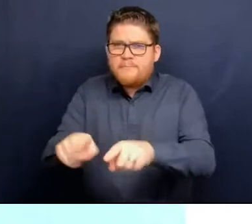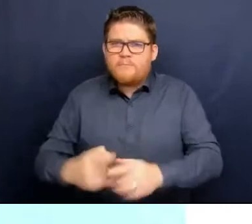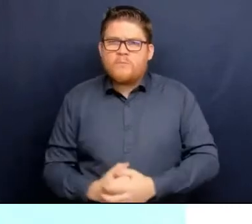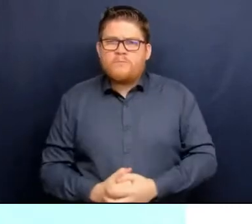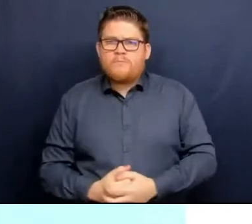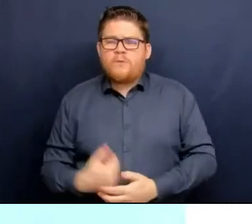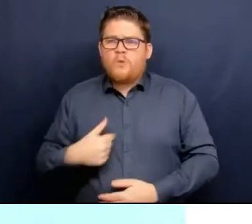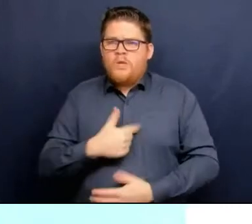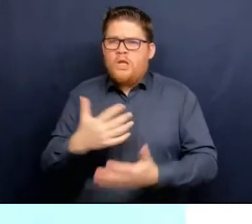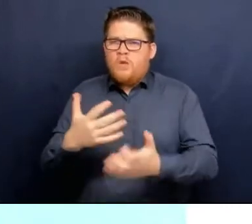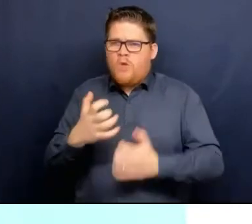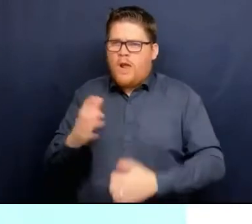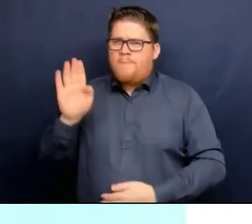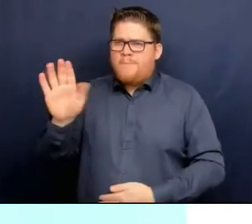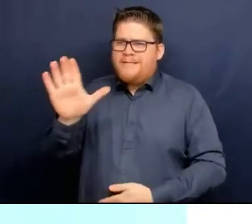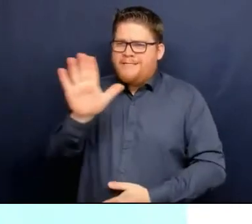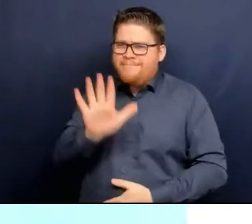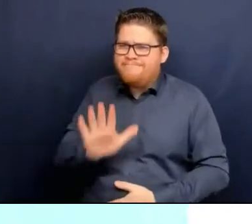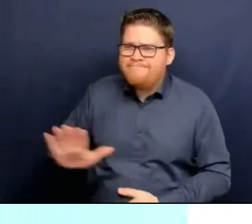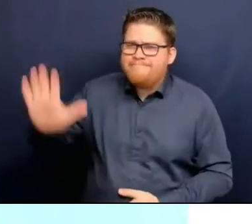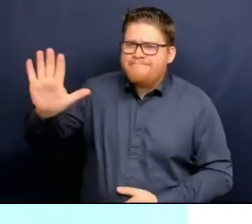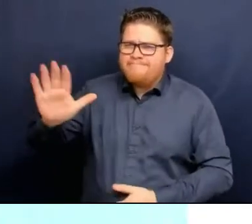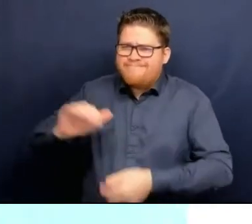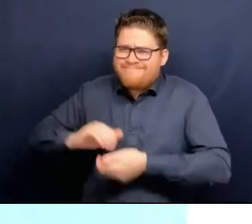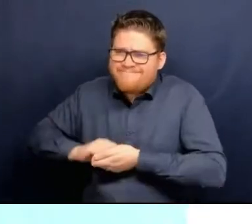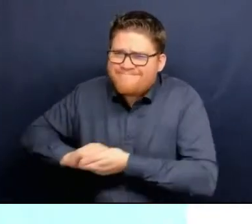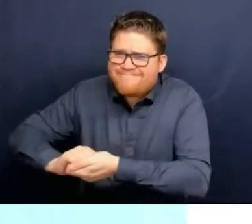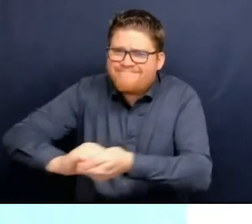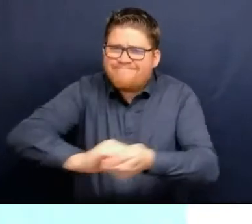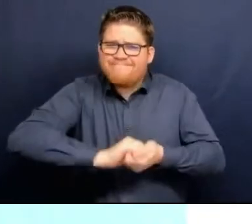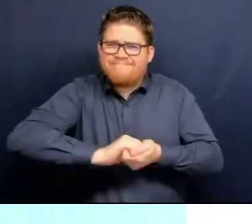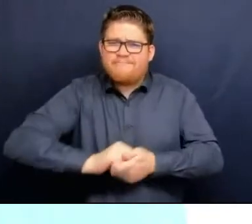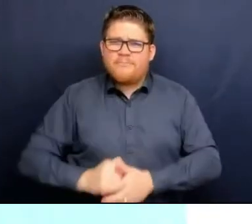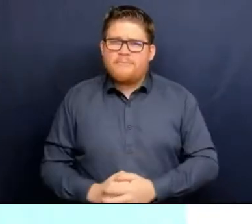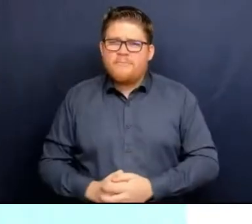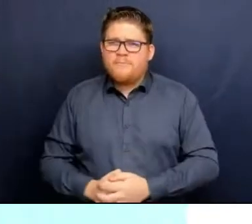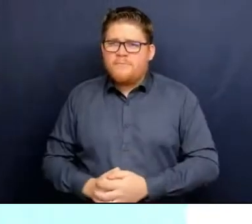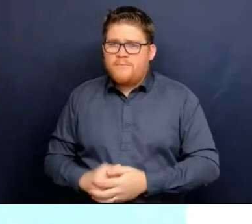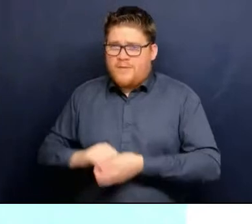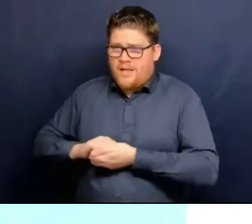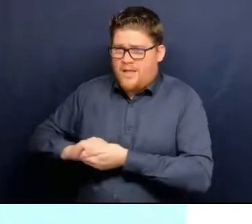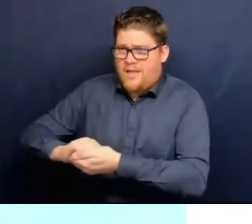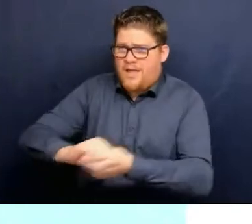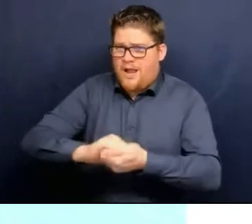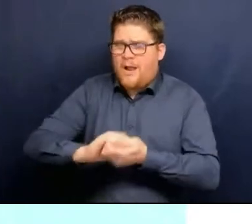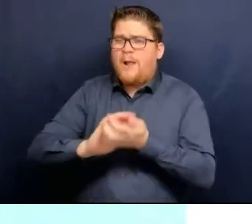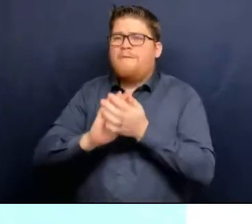need, the province we deserve, and the province we will finally build together.